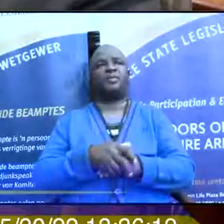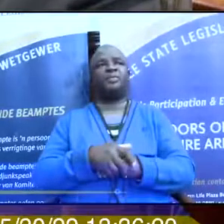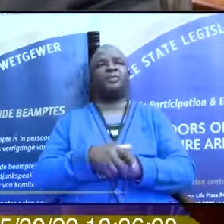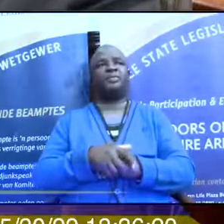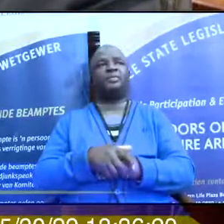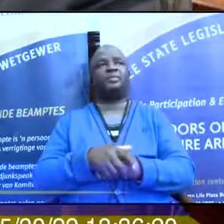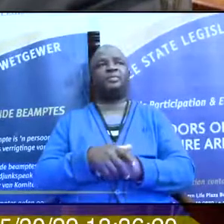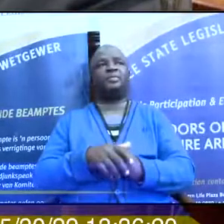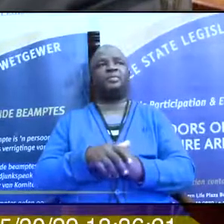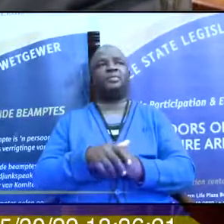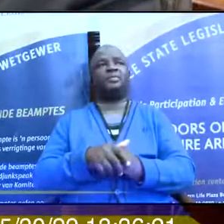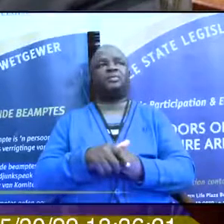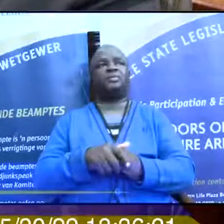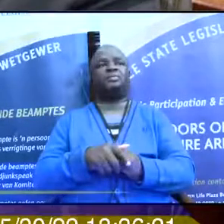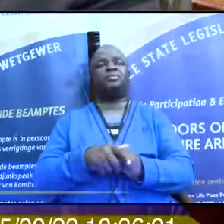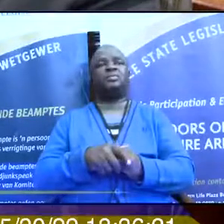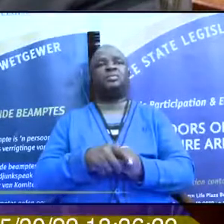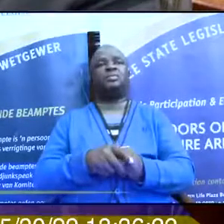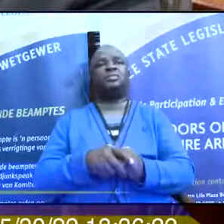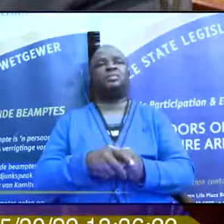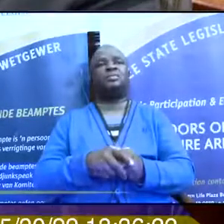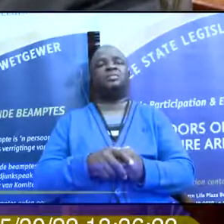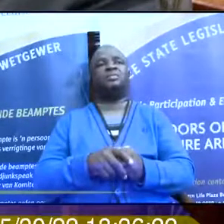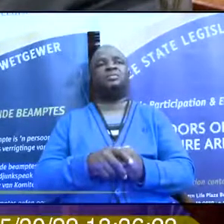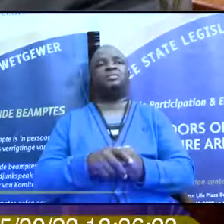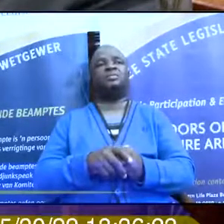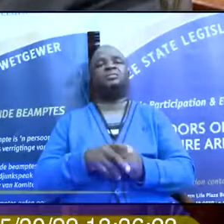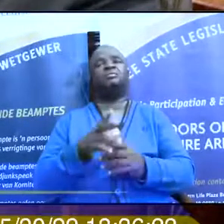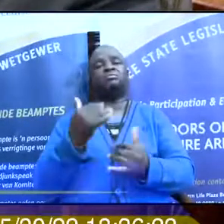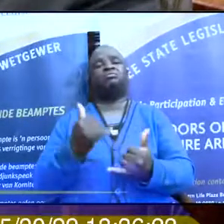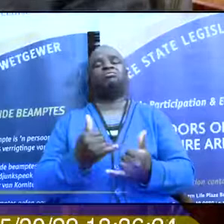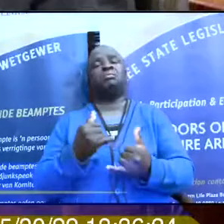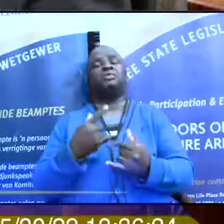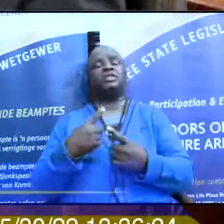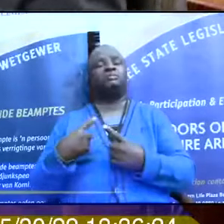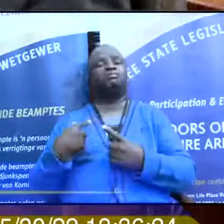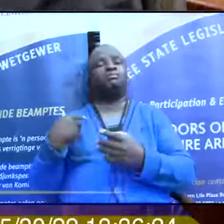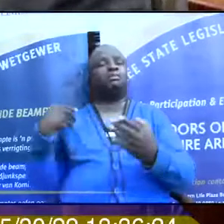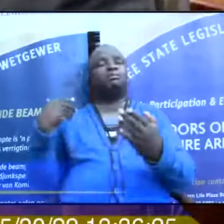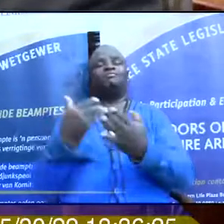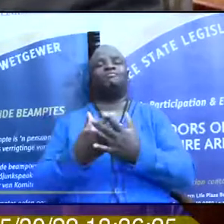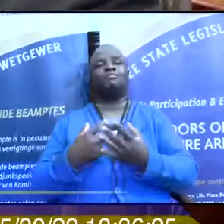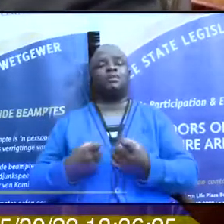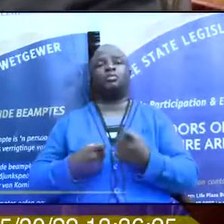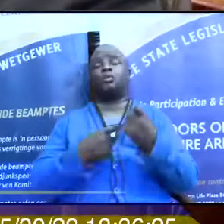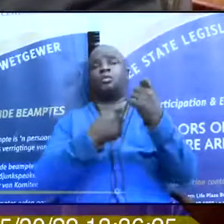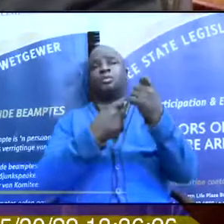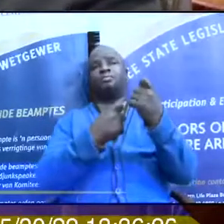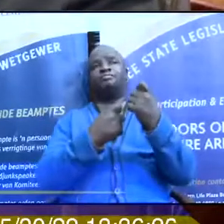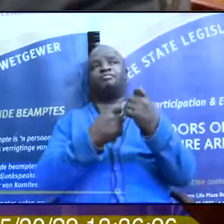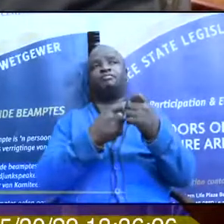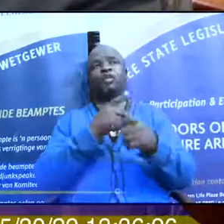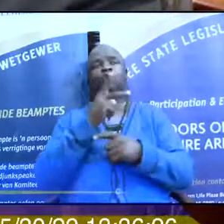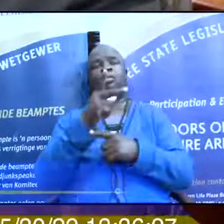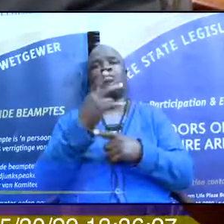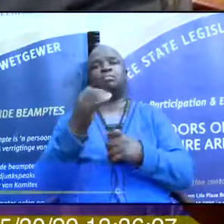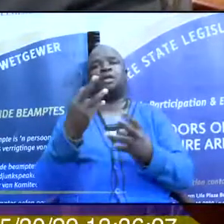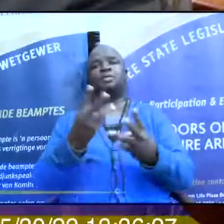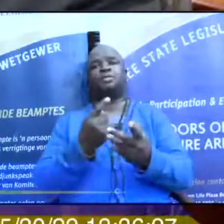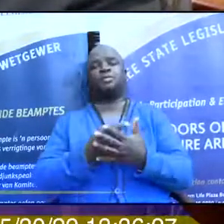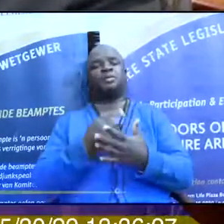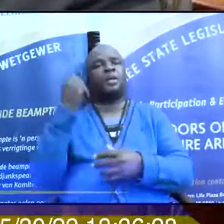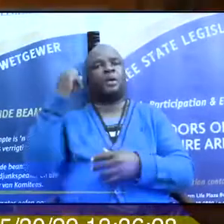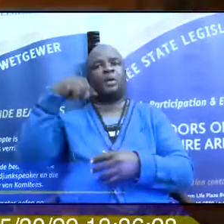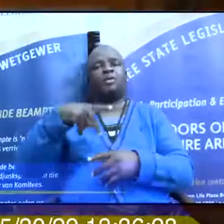we have we have made noise but that noise has fell here in depth yes